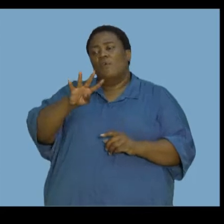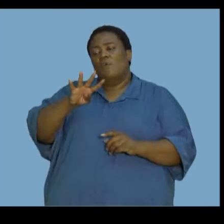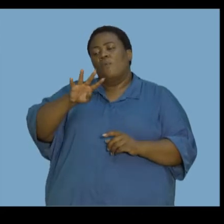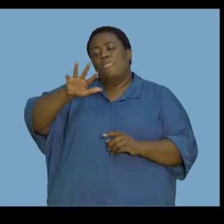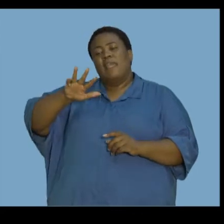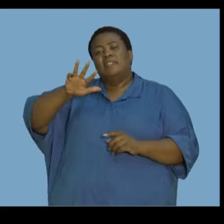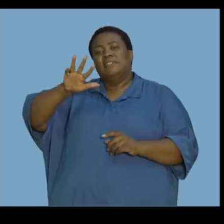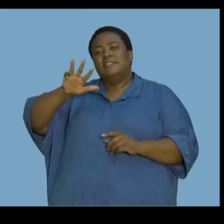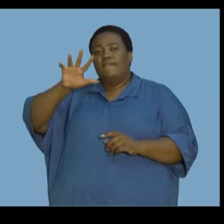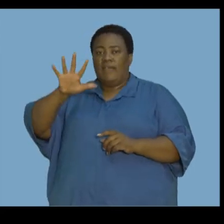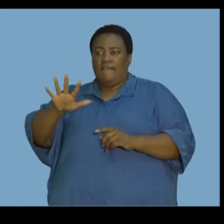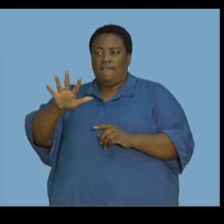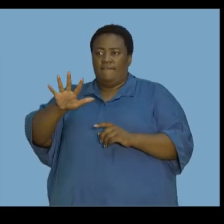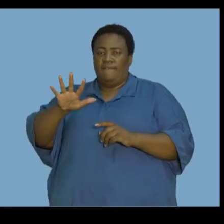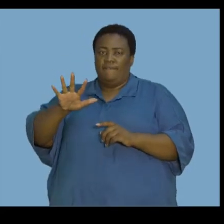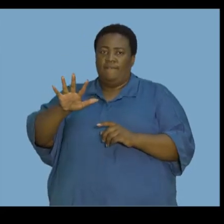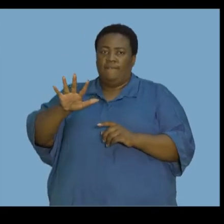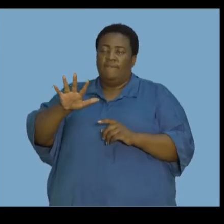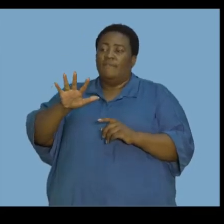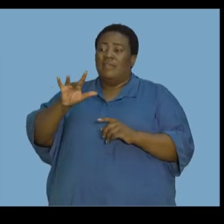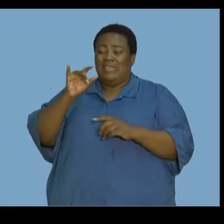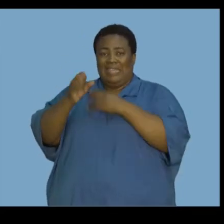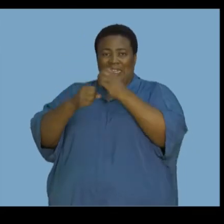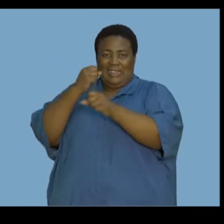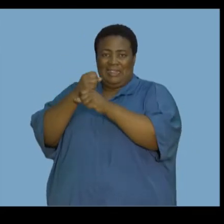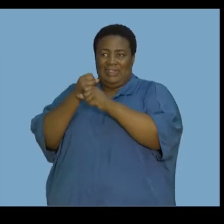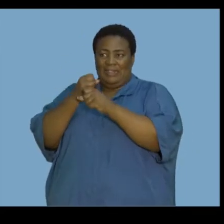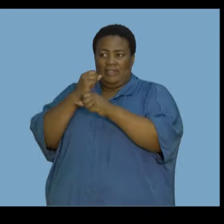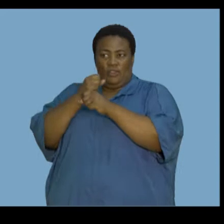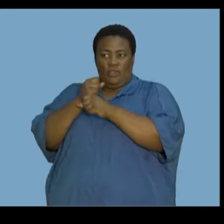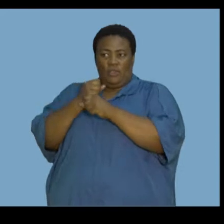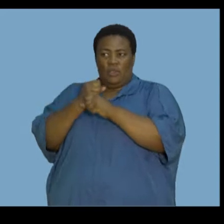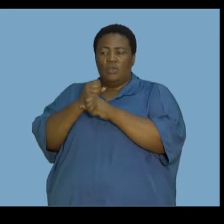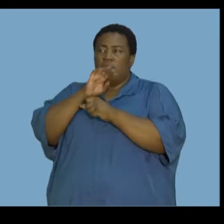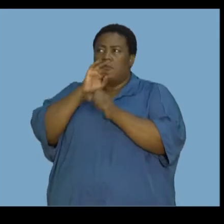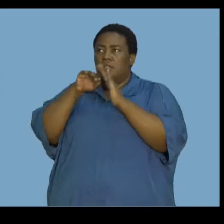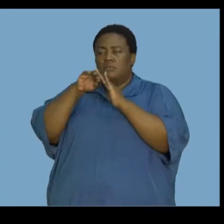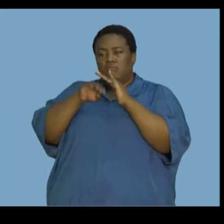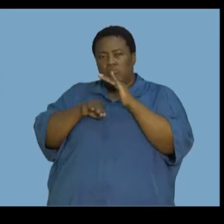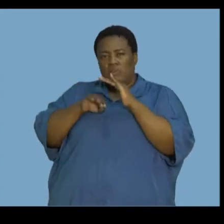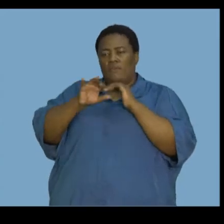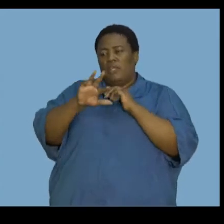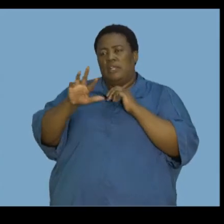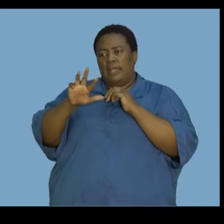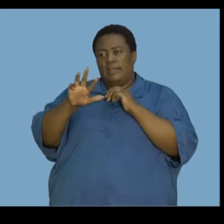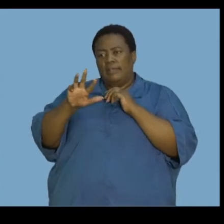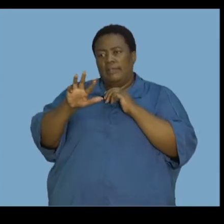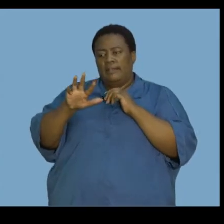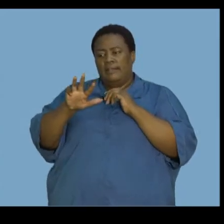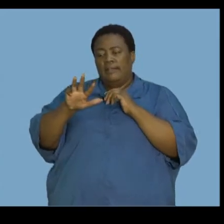about 495, moving it into slightly down the ratings to 39th position.